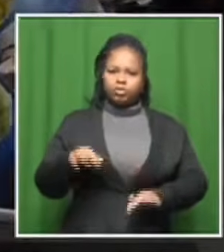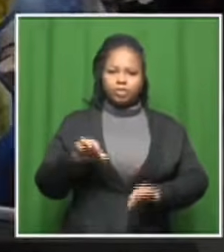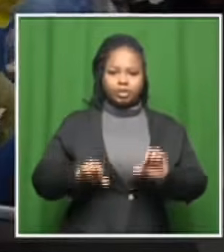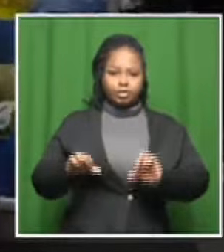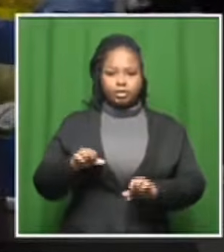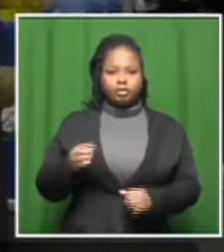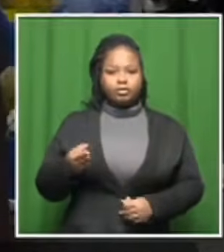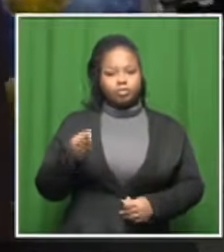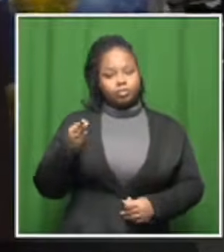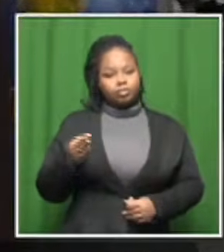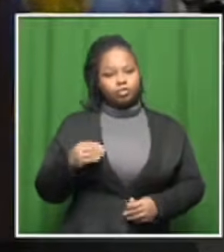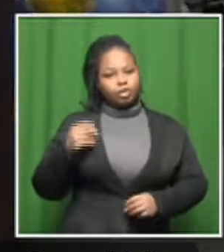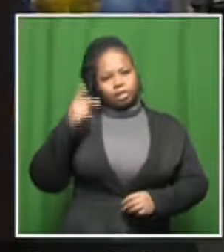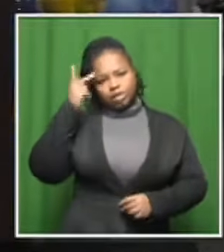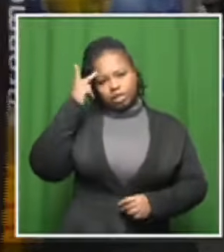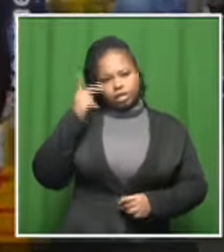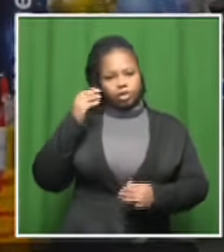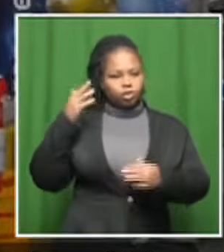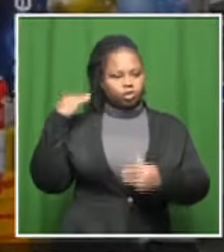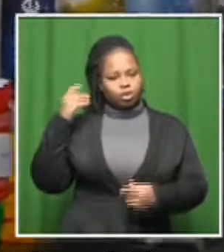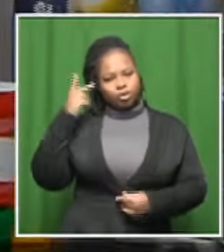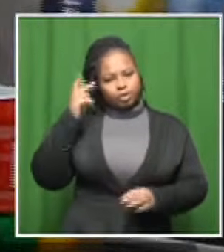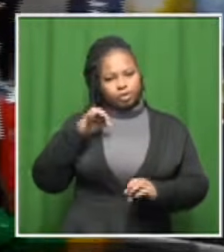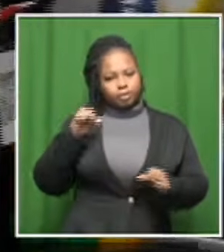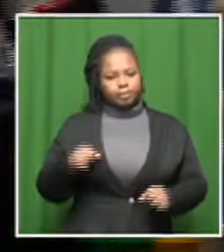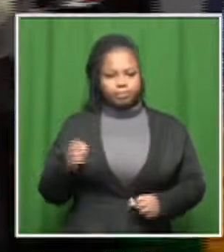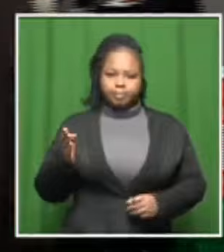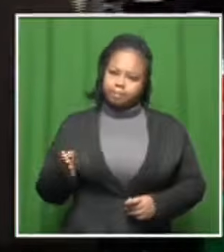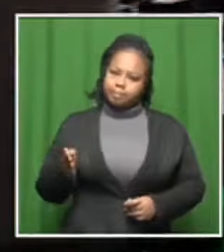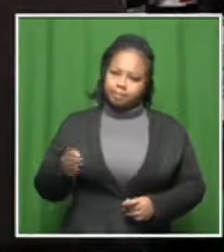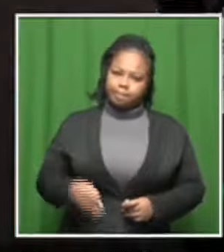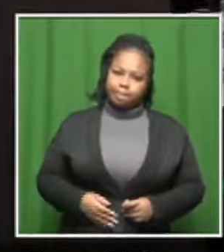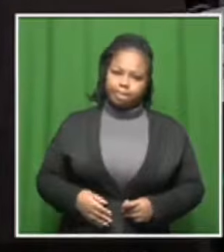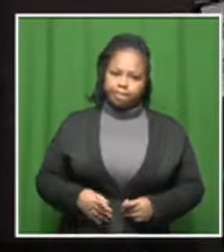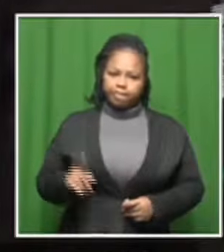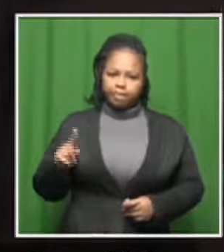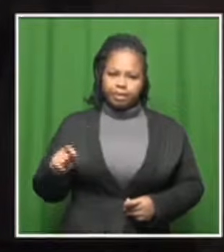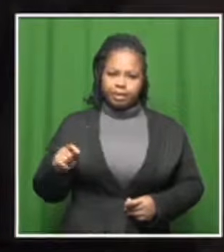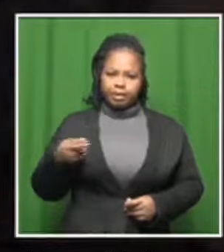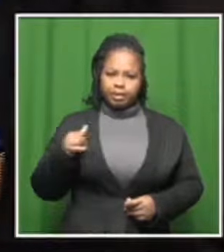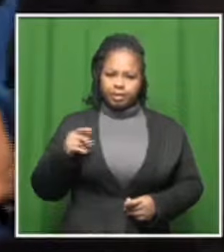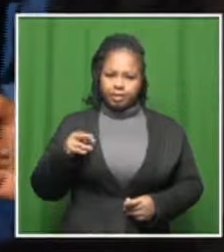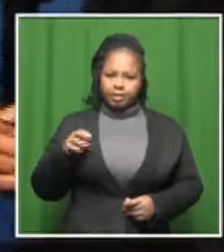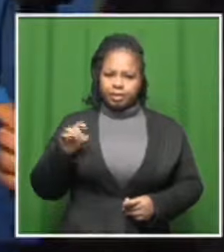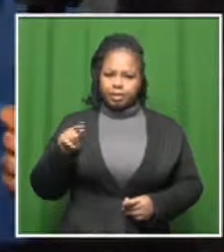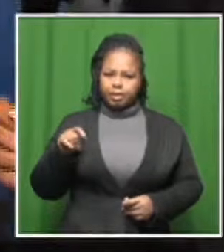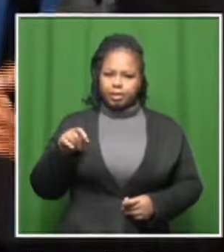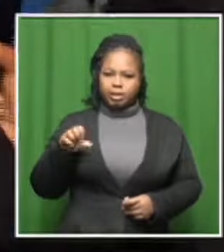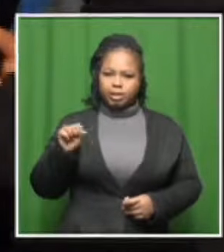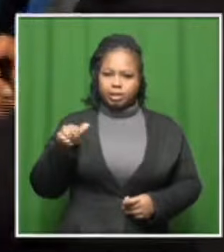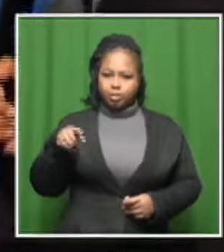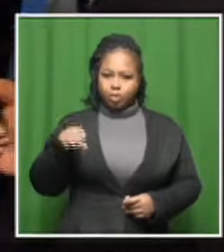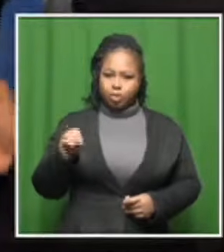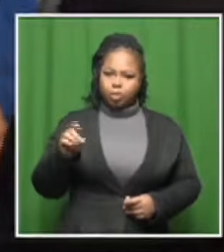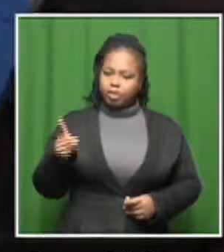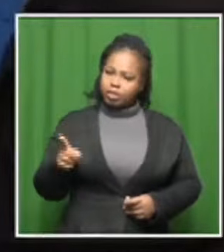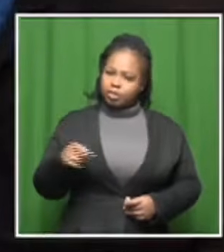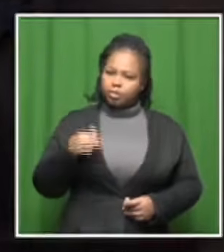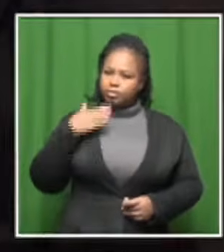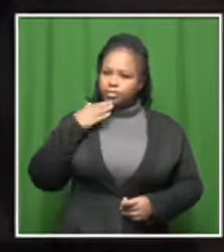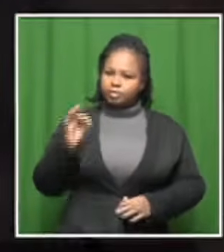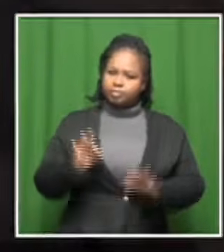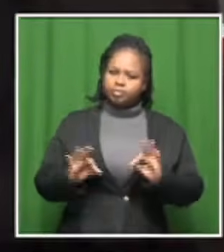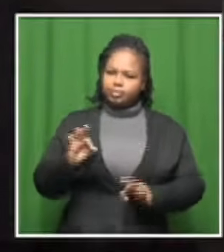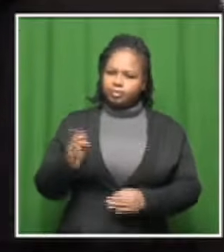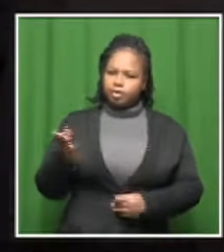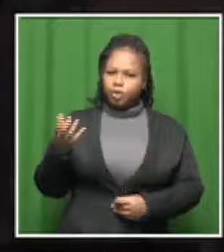of indigenous knowledge systems as well. I'm going to just, Tabang, I'm going to bring you to, Tsepo, I'm going to bring you to the conversation and just tell us what's on offer